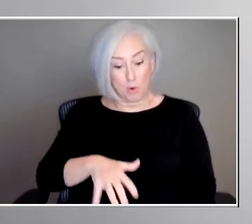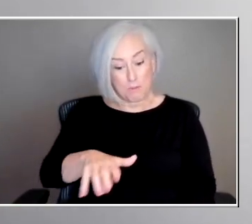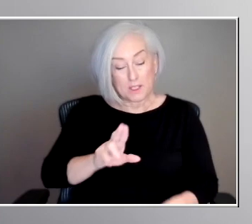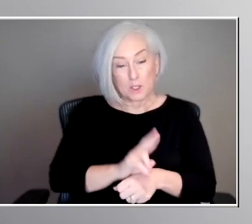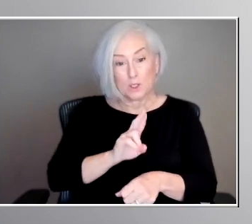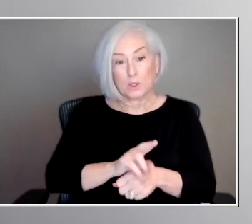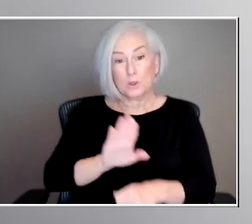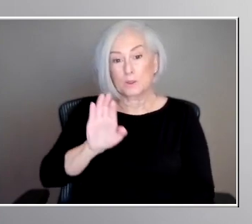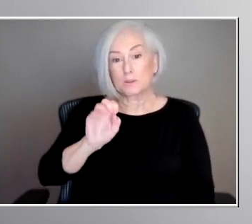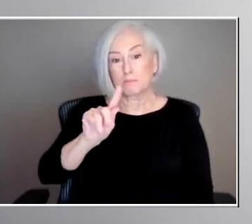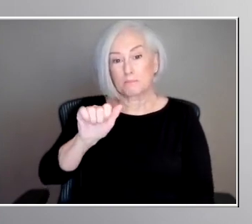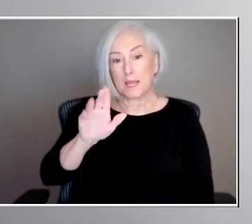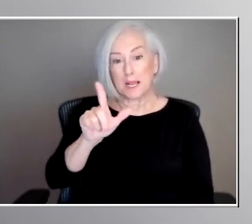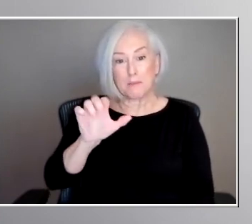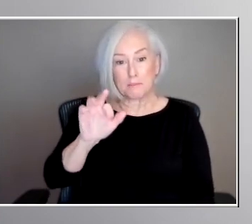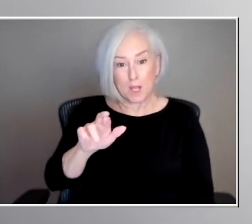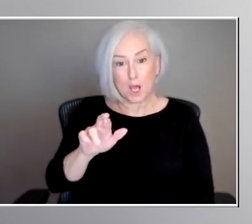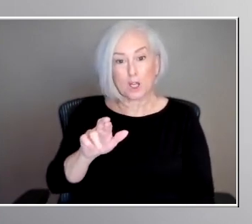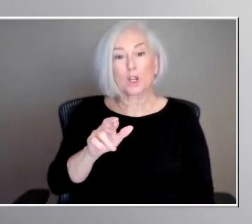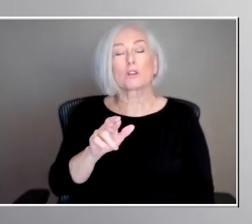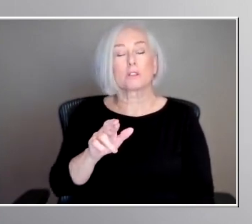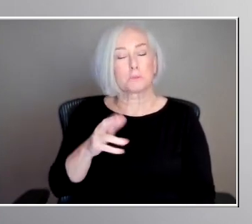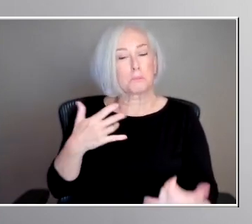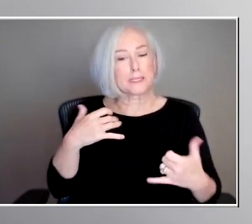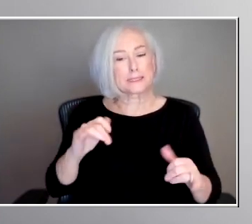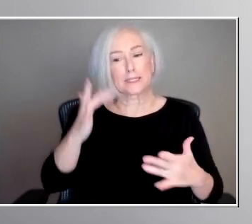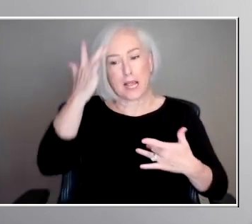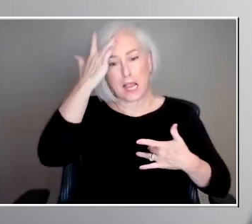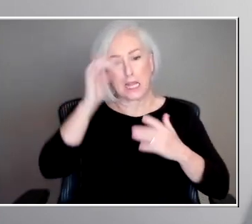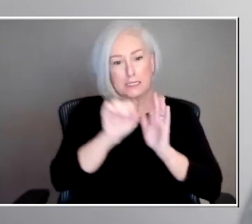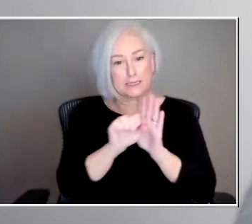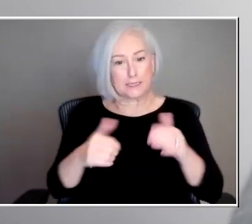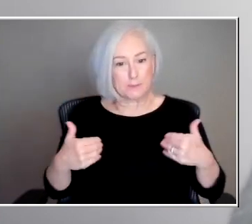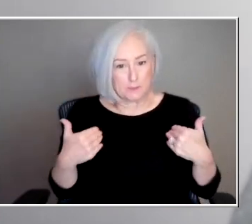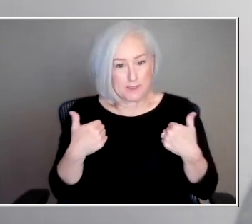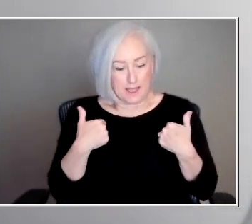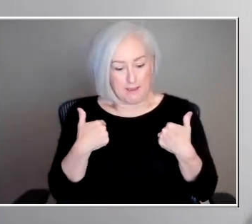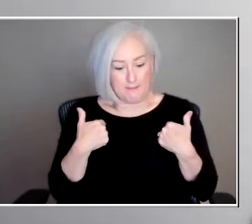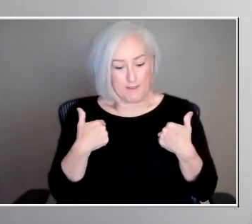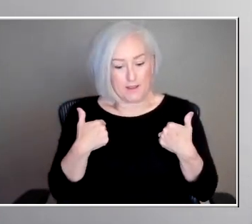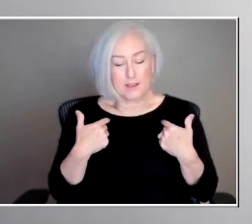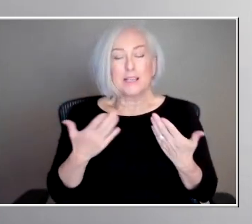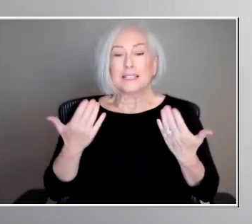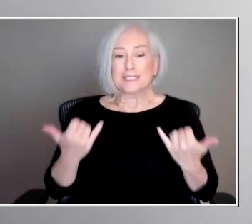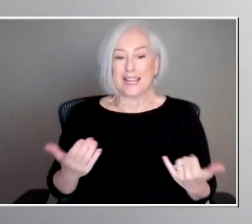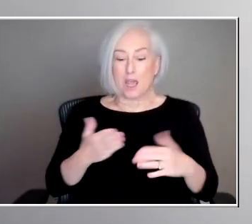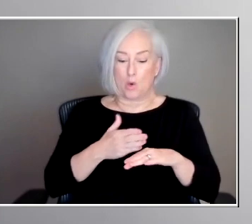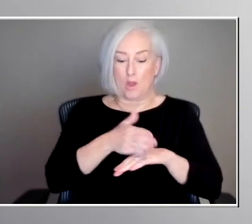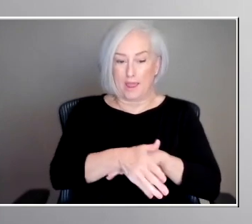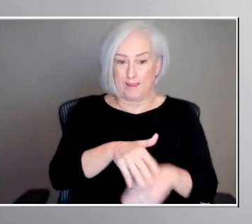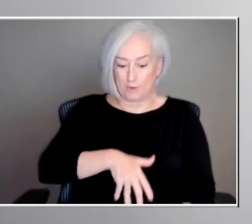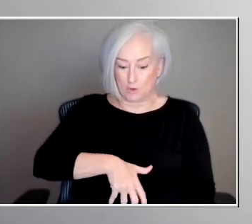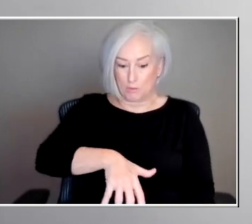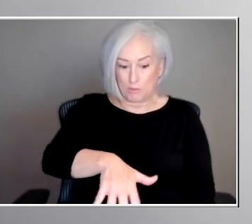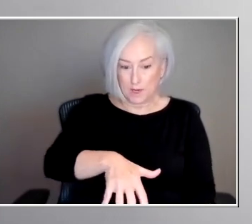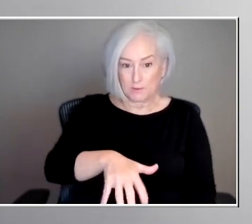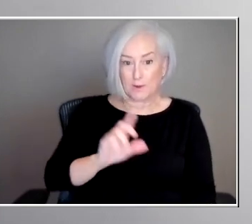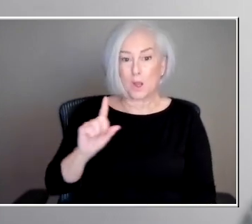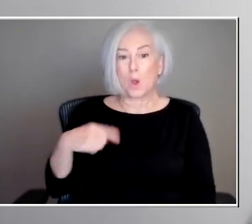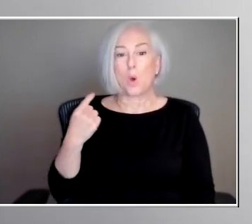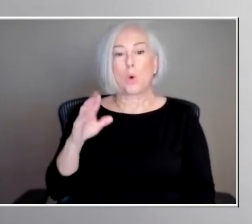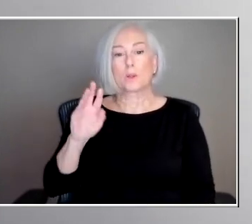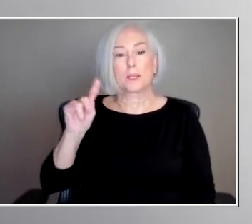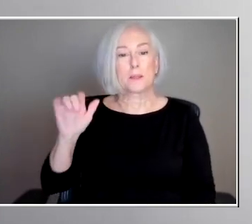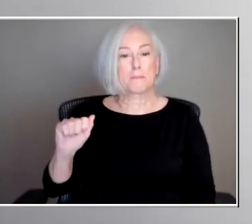having a lot of symptoms in addition. And so during and now post-pregnancy, just the beta blockers themselves